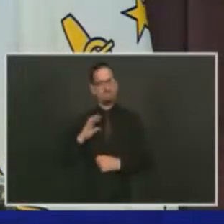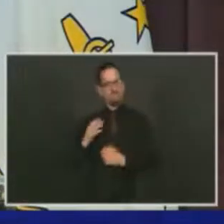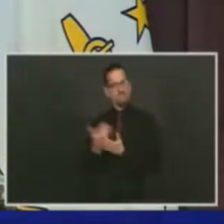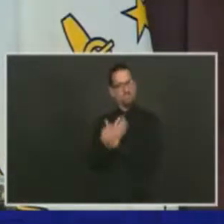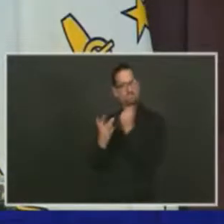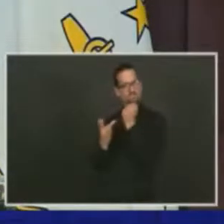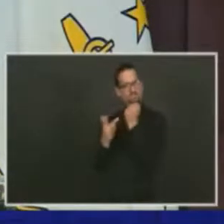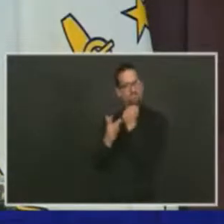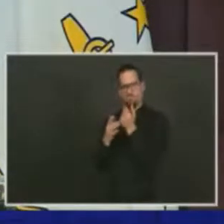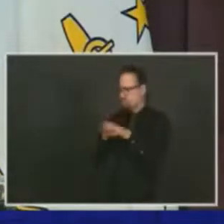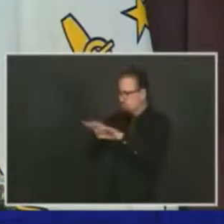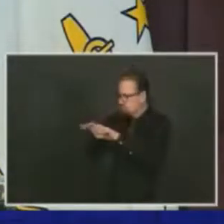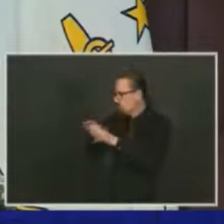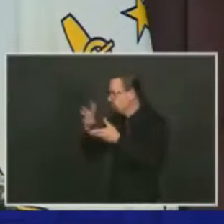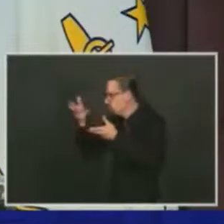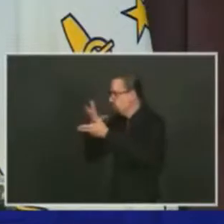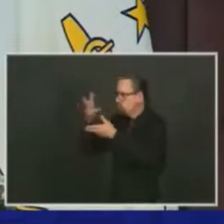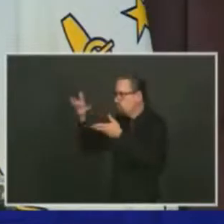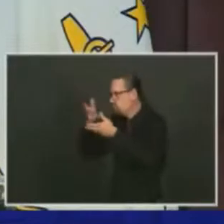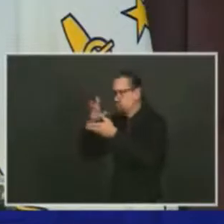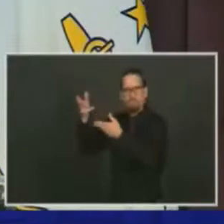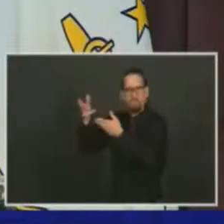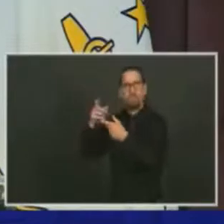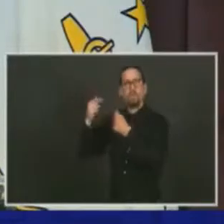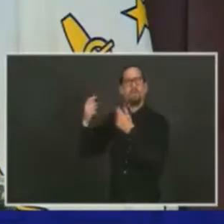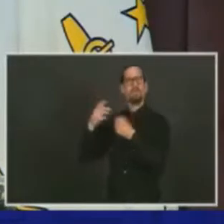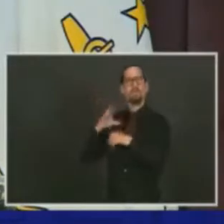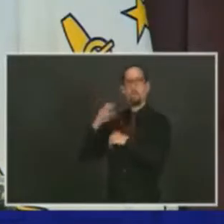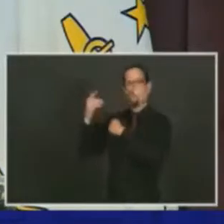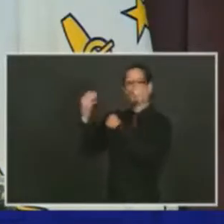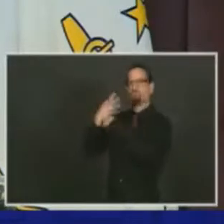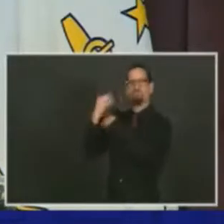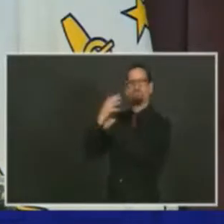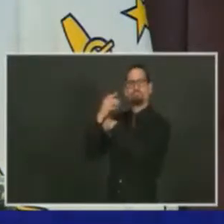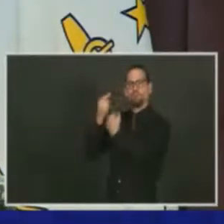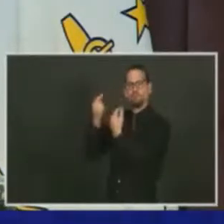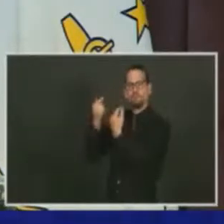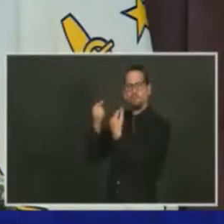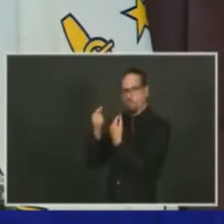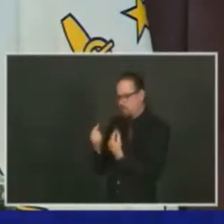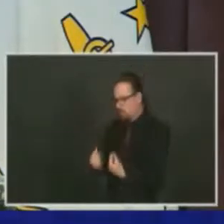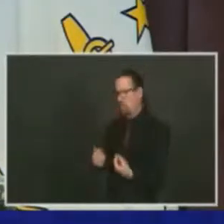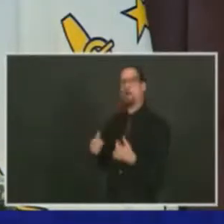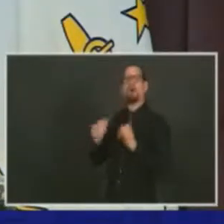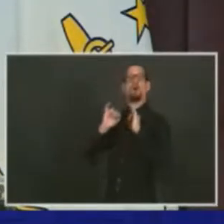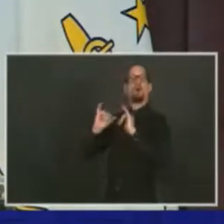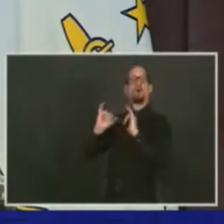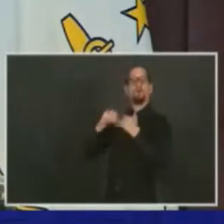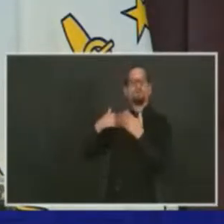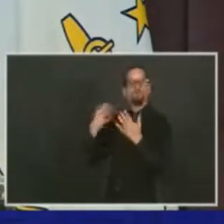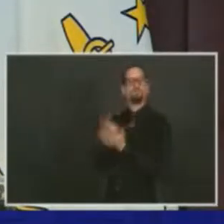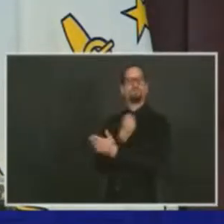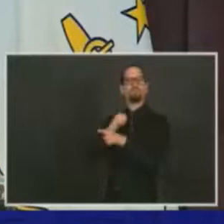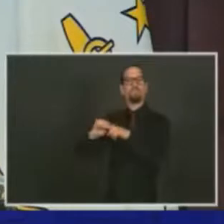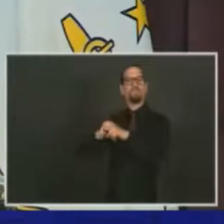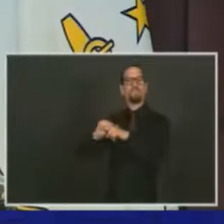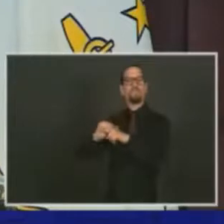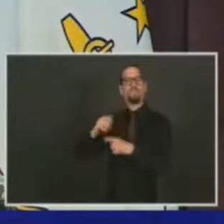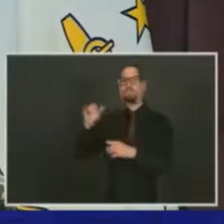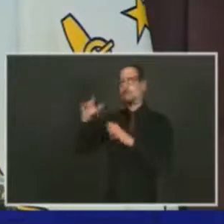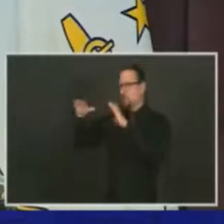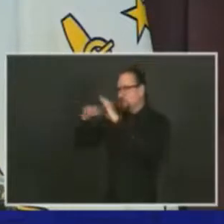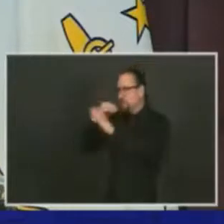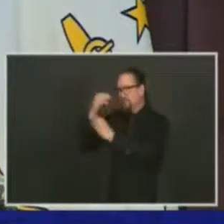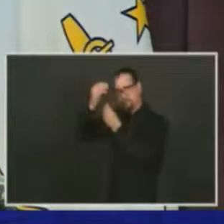interests and receive personalized notifications specifically to you when there's a job opening that might be a good